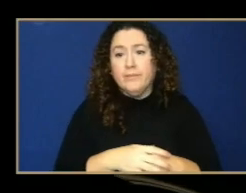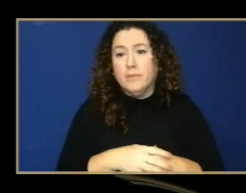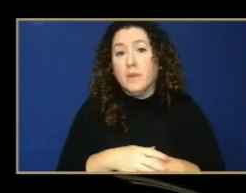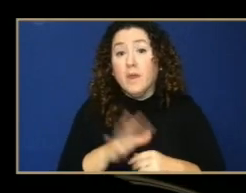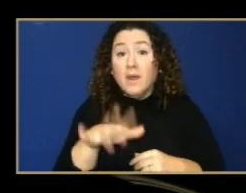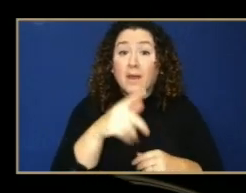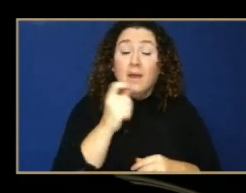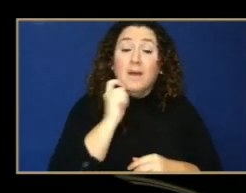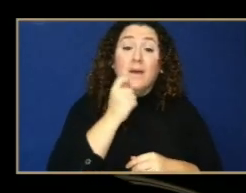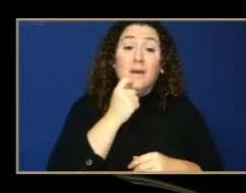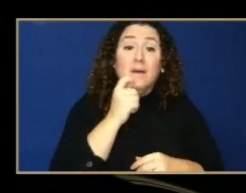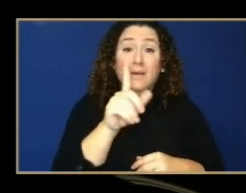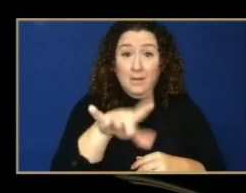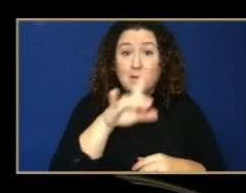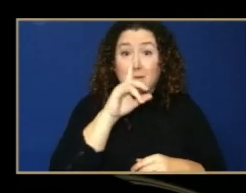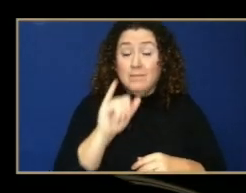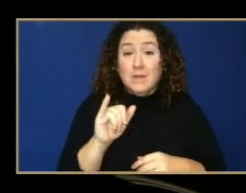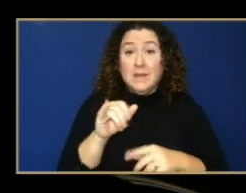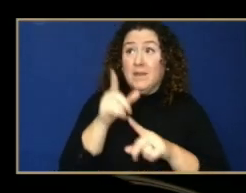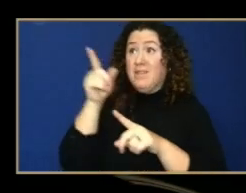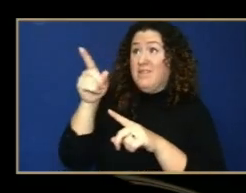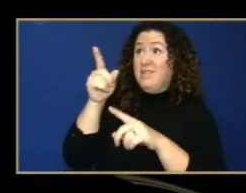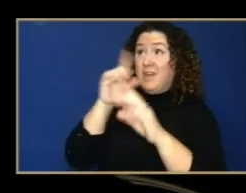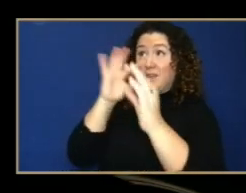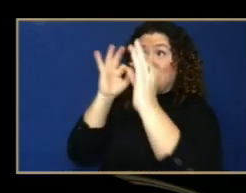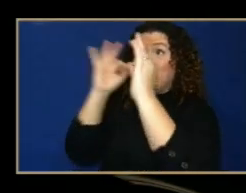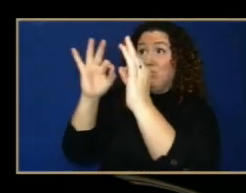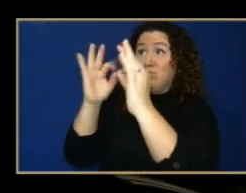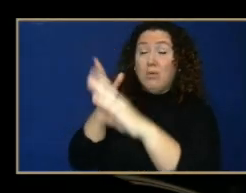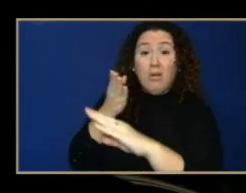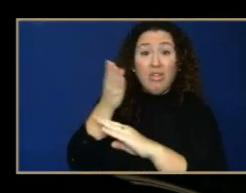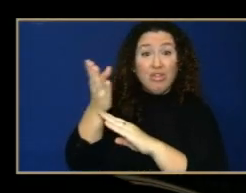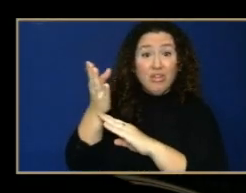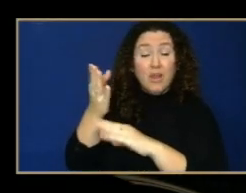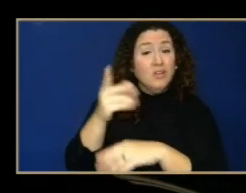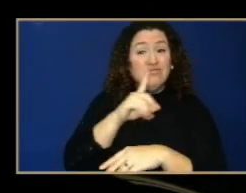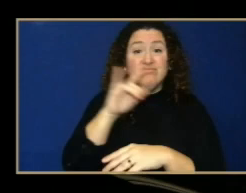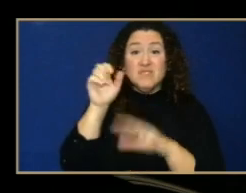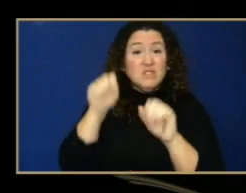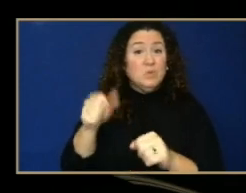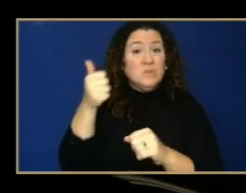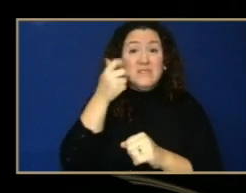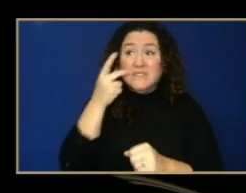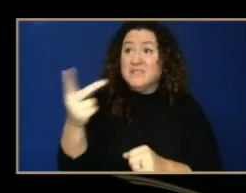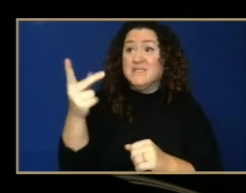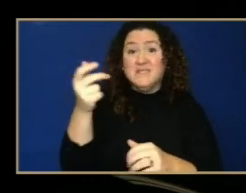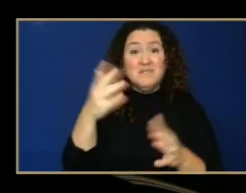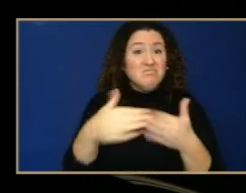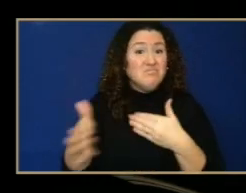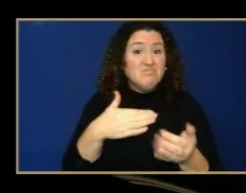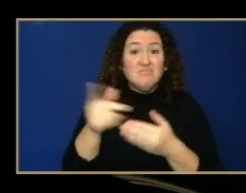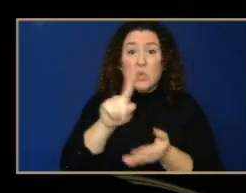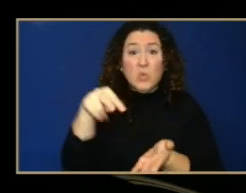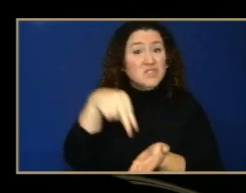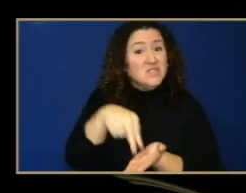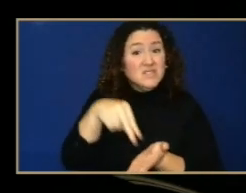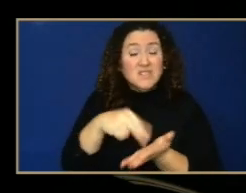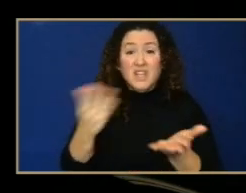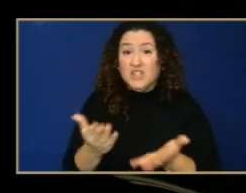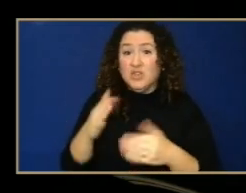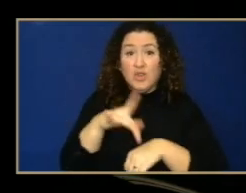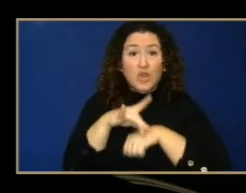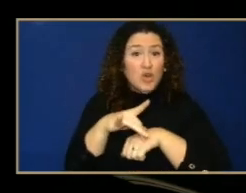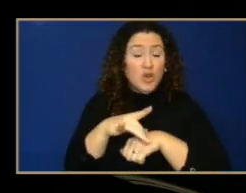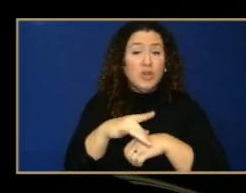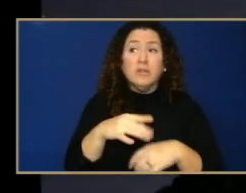such a way so that you can see all the planets from essentially everywhere. Planets are bright also, so you don't need to be in a super dark location. In fact, even if you go to